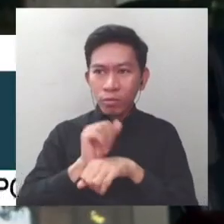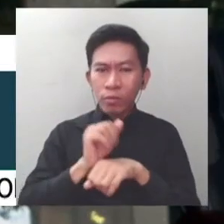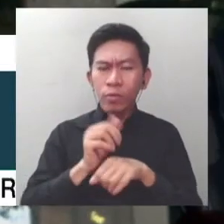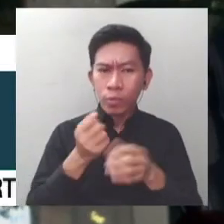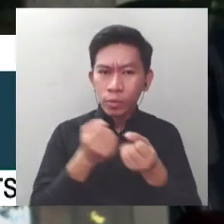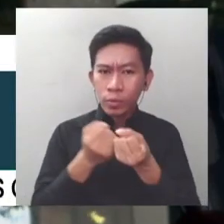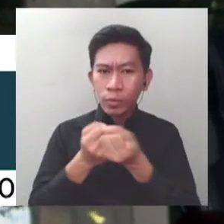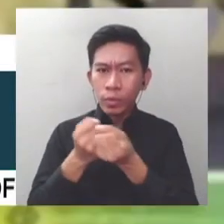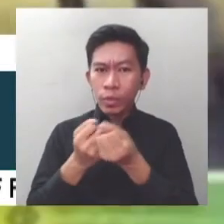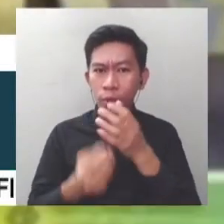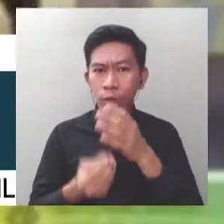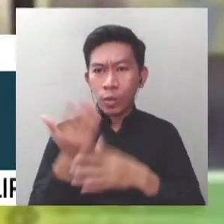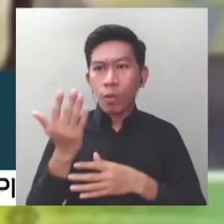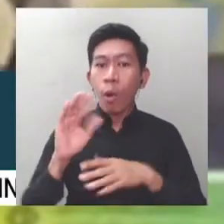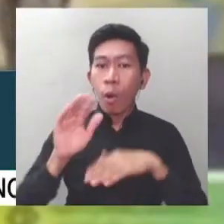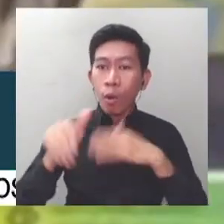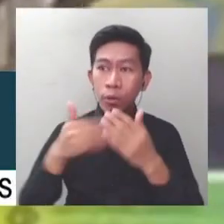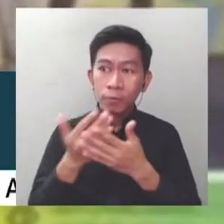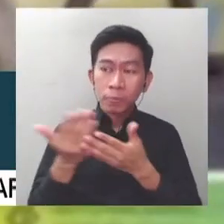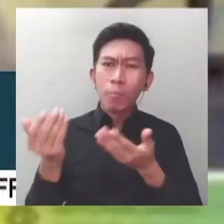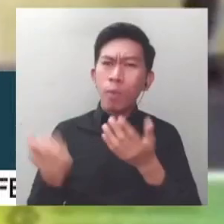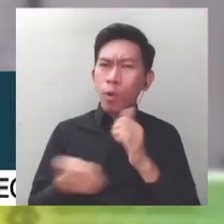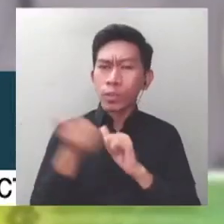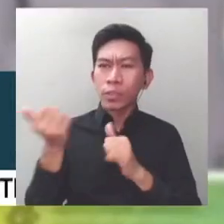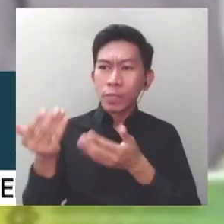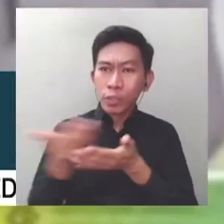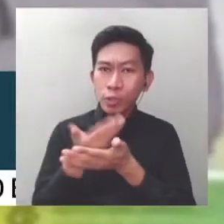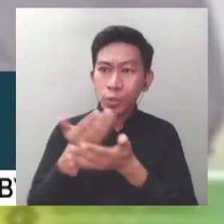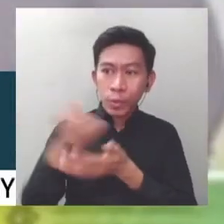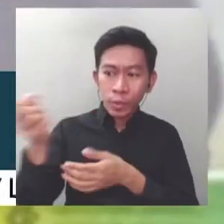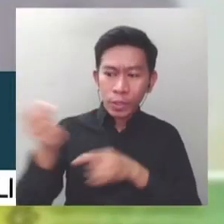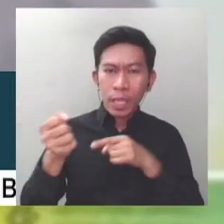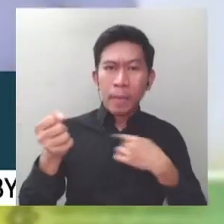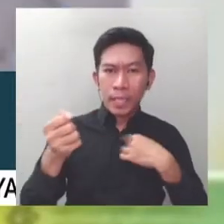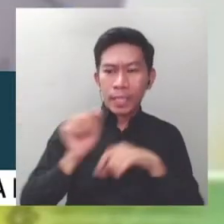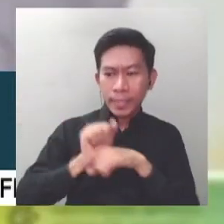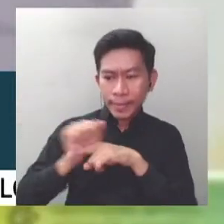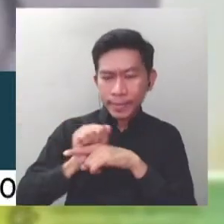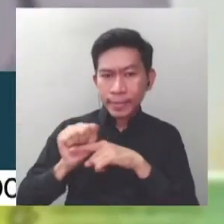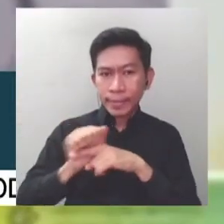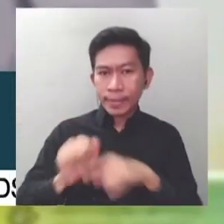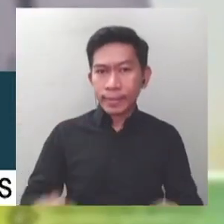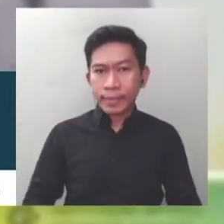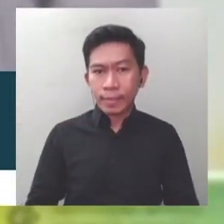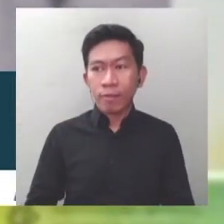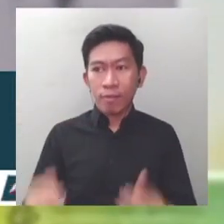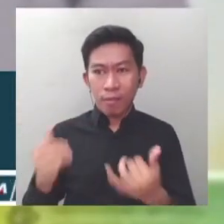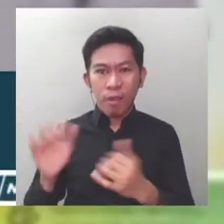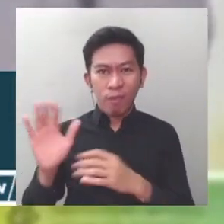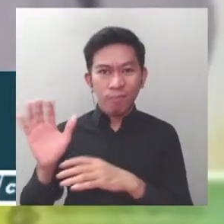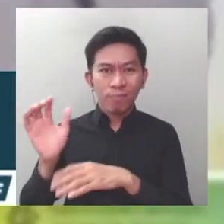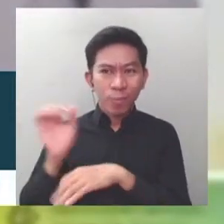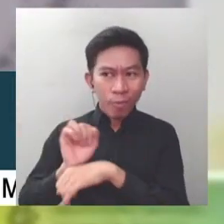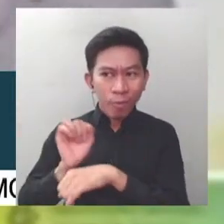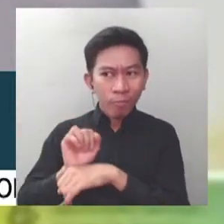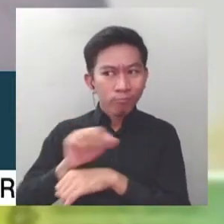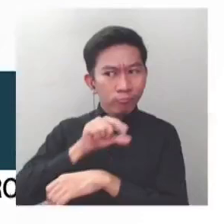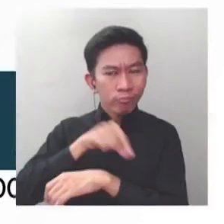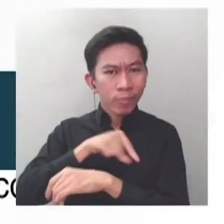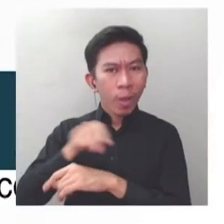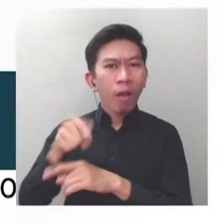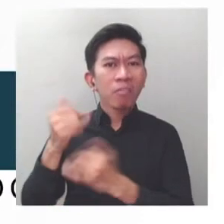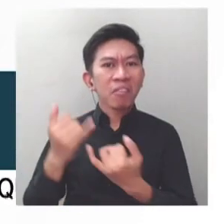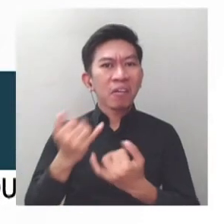sa akin para i-train ko sila. Because of Filipino workers like Jeffrey, more Taiwanese employers want to hire